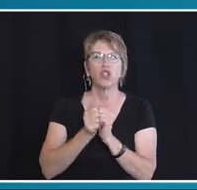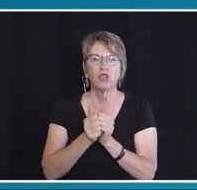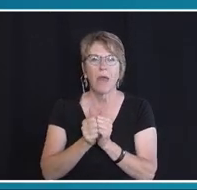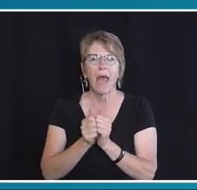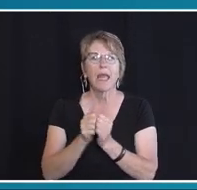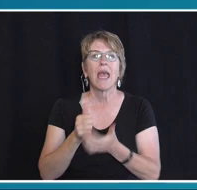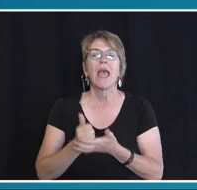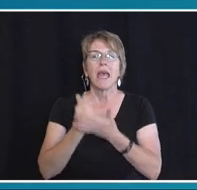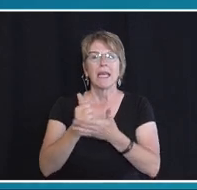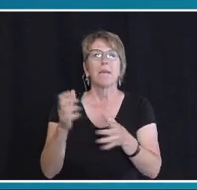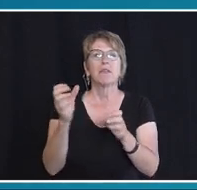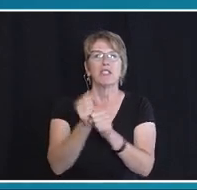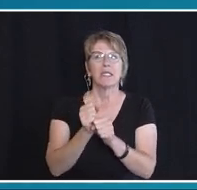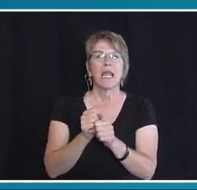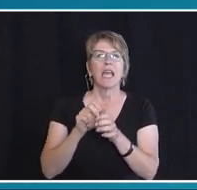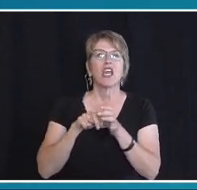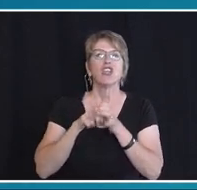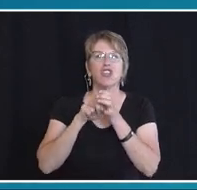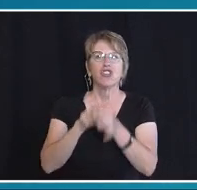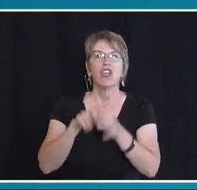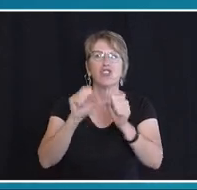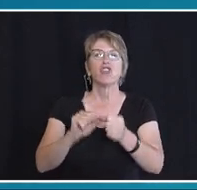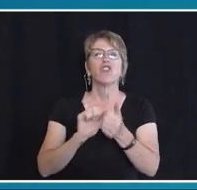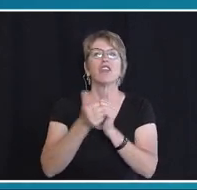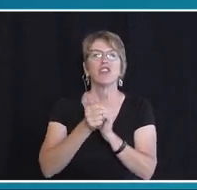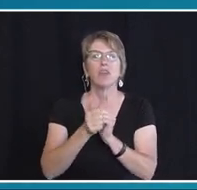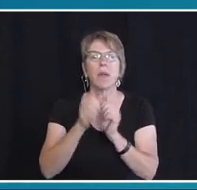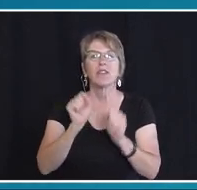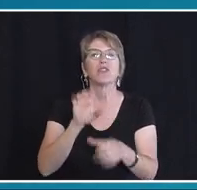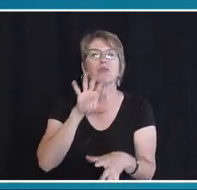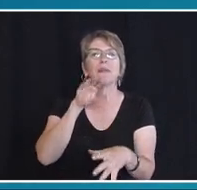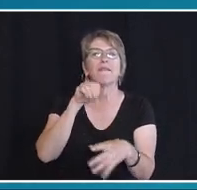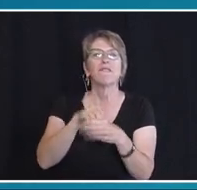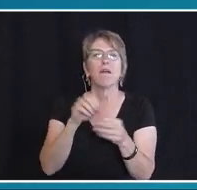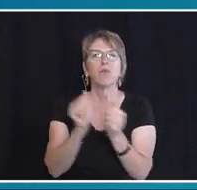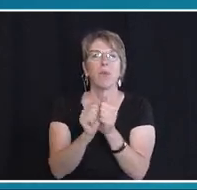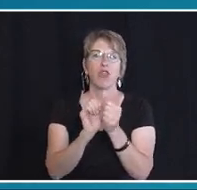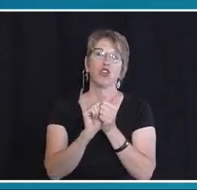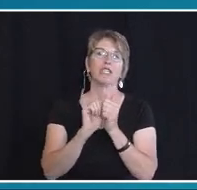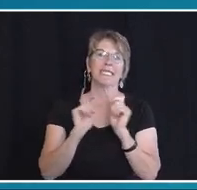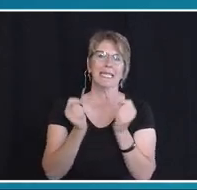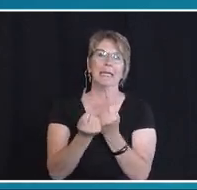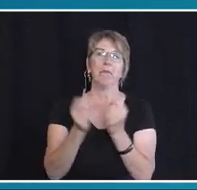secure a chair that we could rent so she can participate with her team.